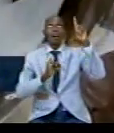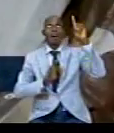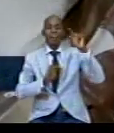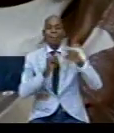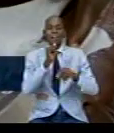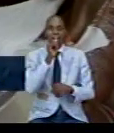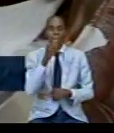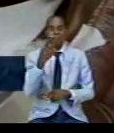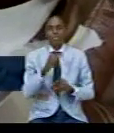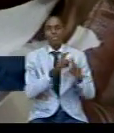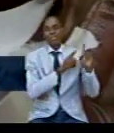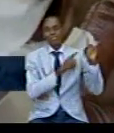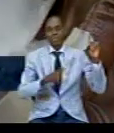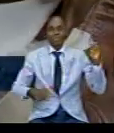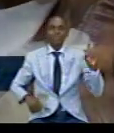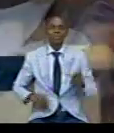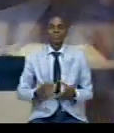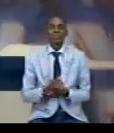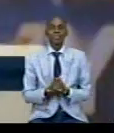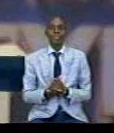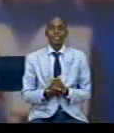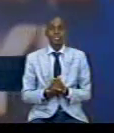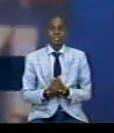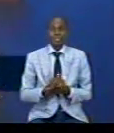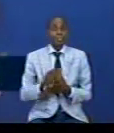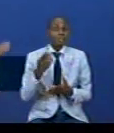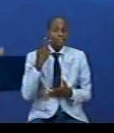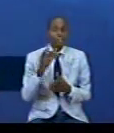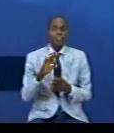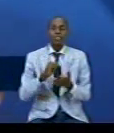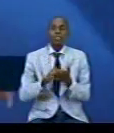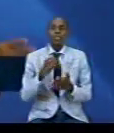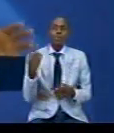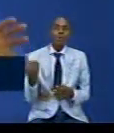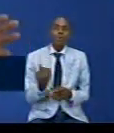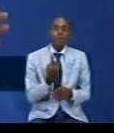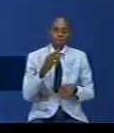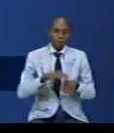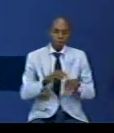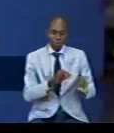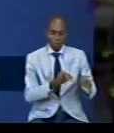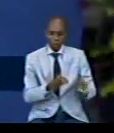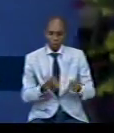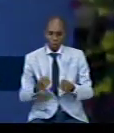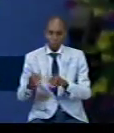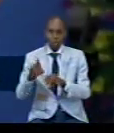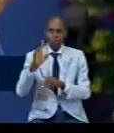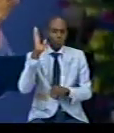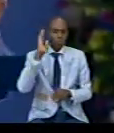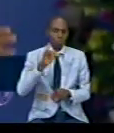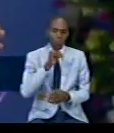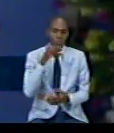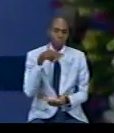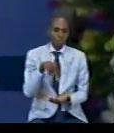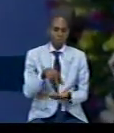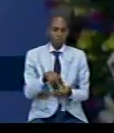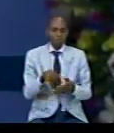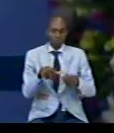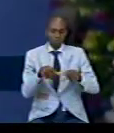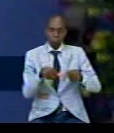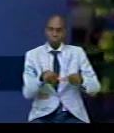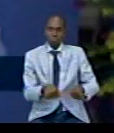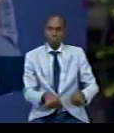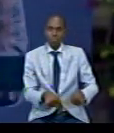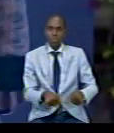the Lord. If you're always on the move, you will not stand, stay,